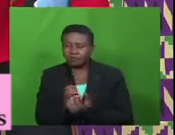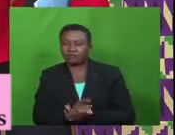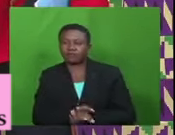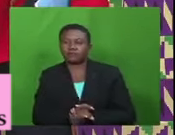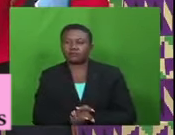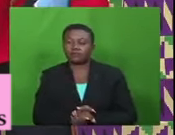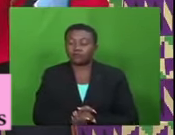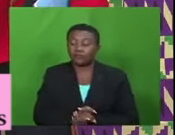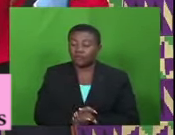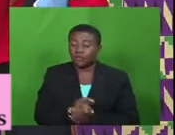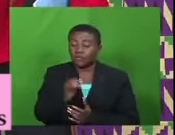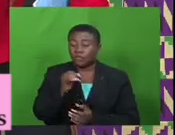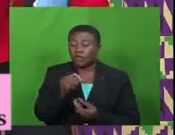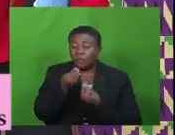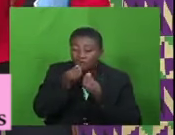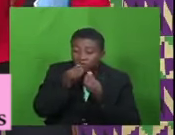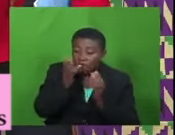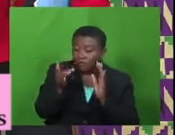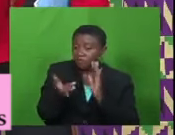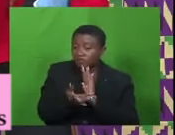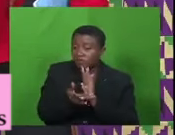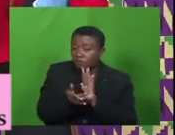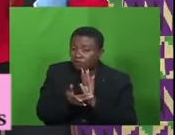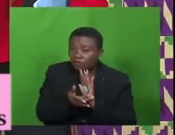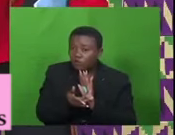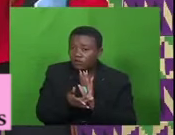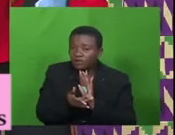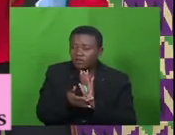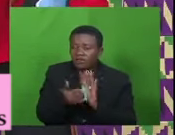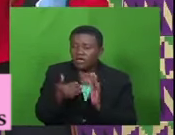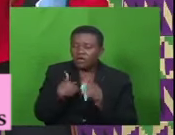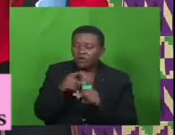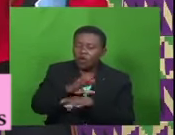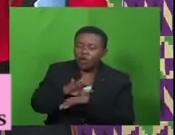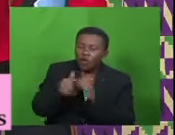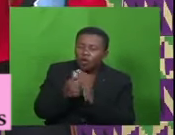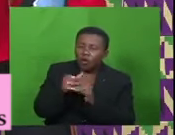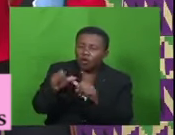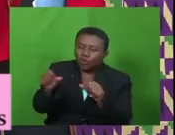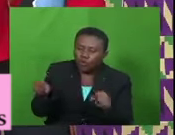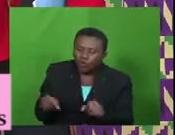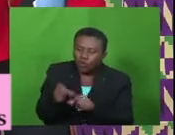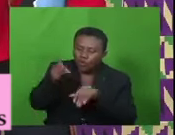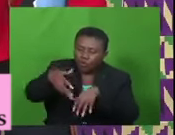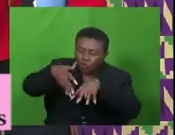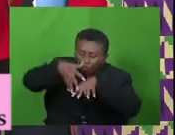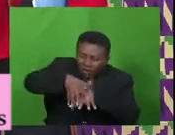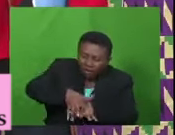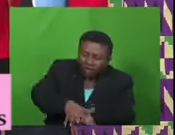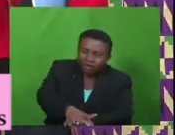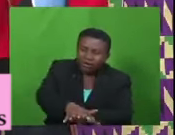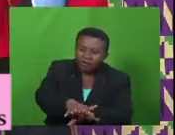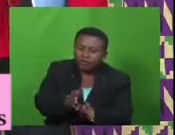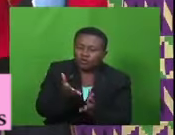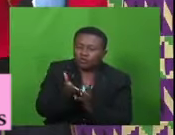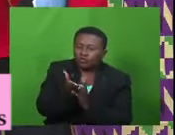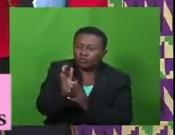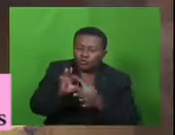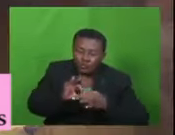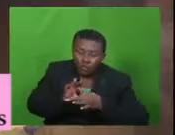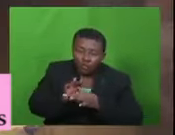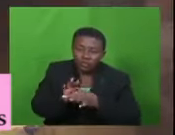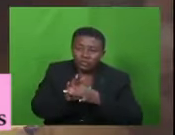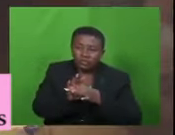Information technology helps all segments of society to be integrated and transformed through connectivity